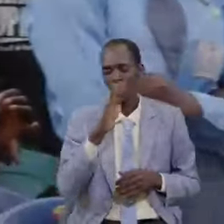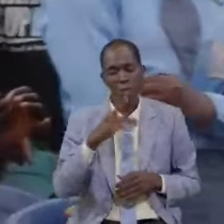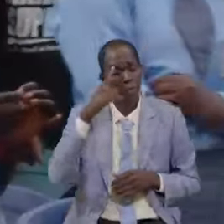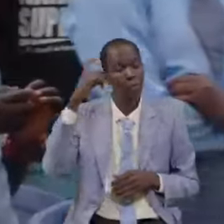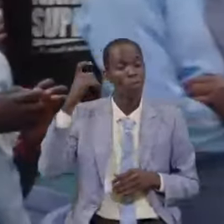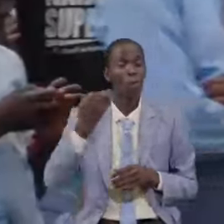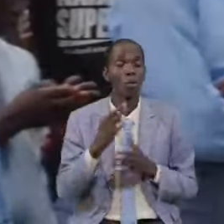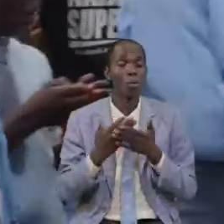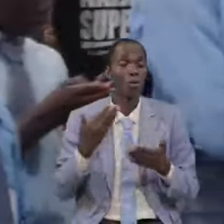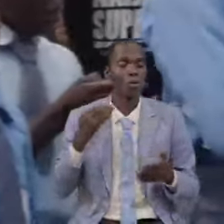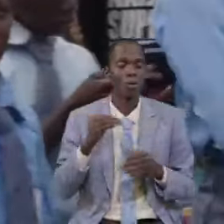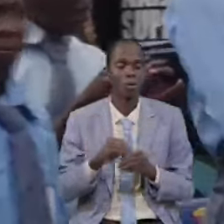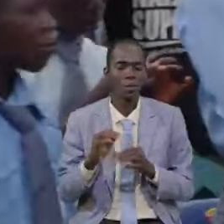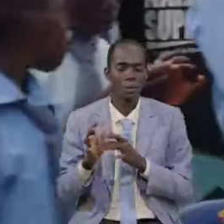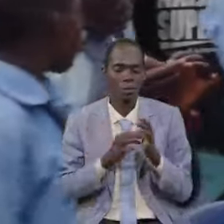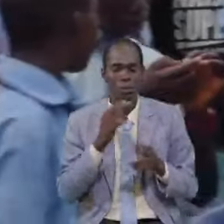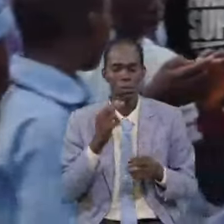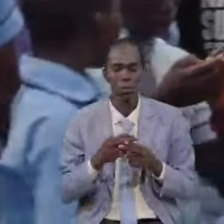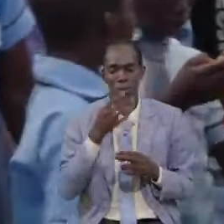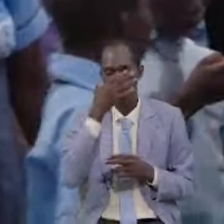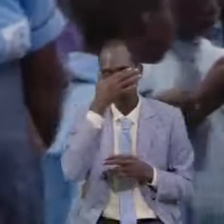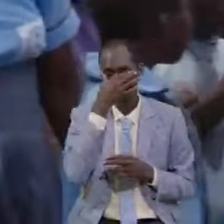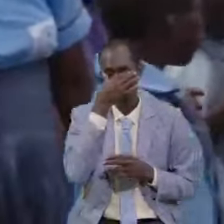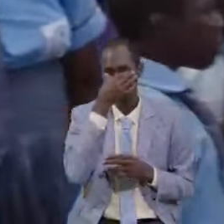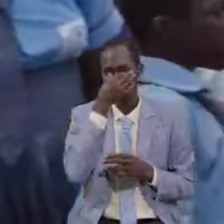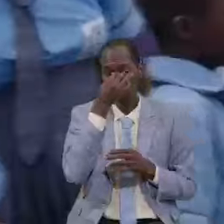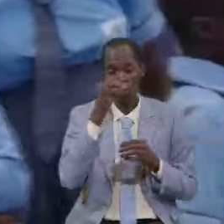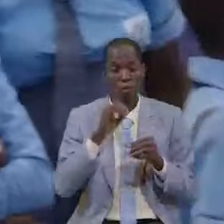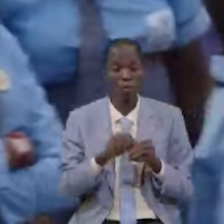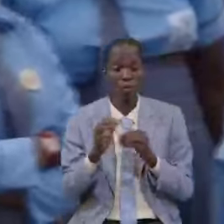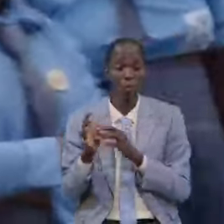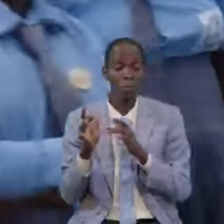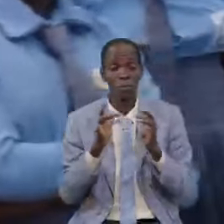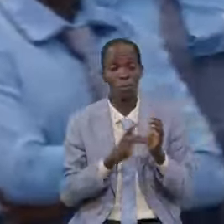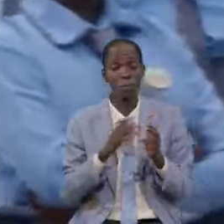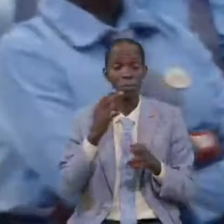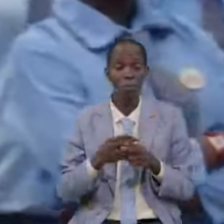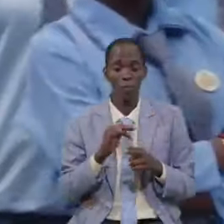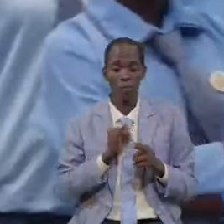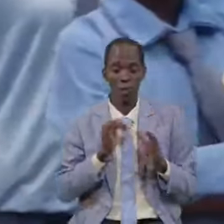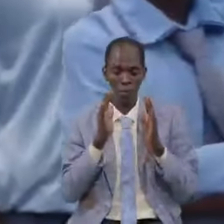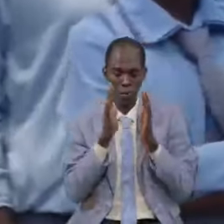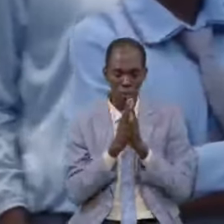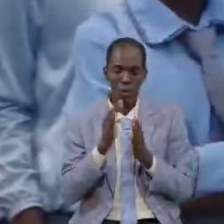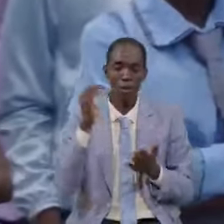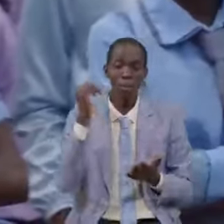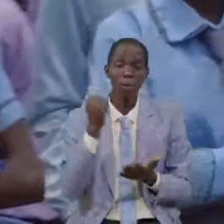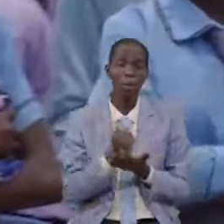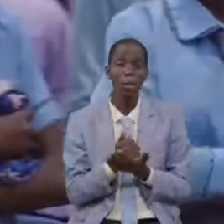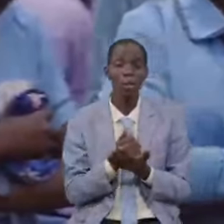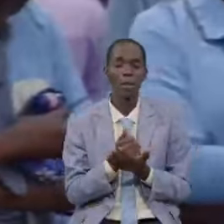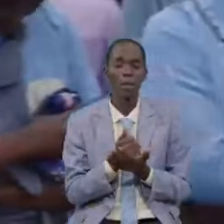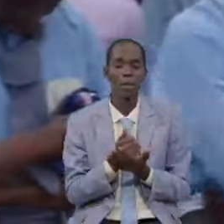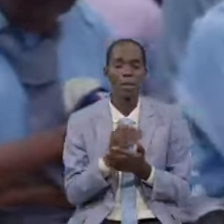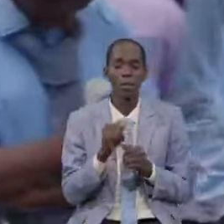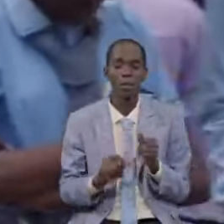name. In Jesus' name I pray. And everybody